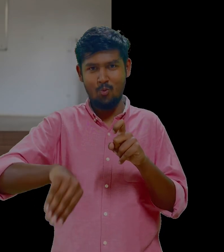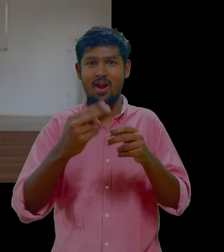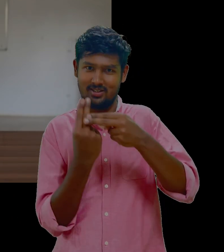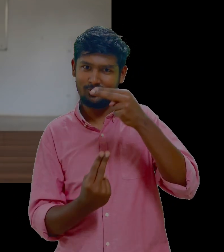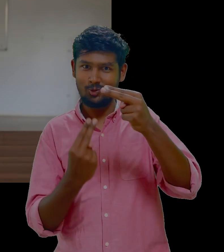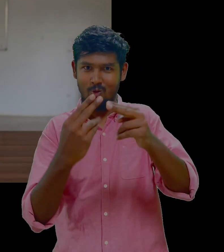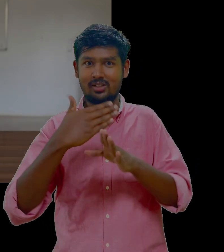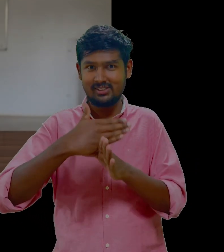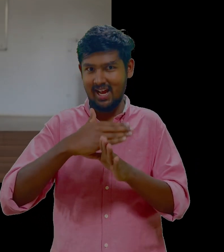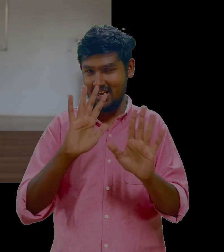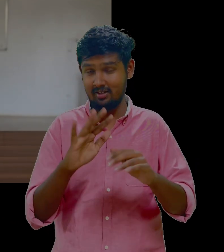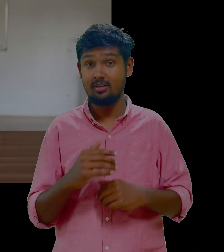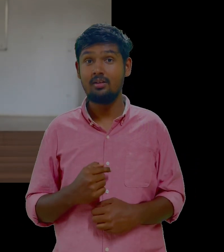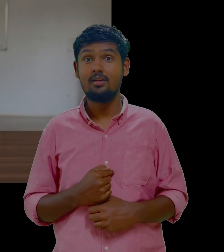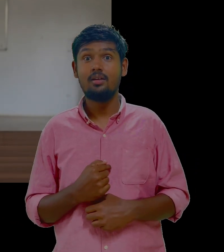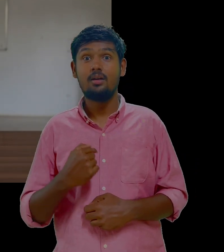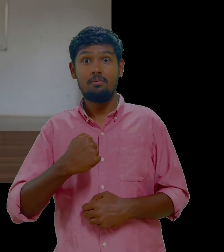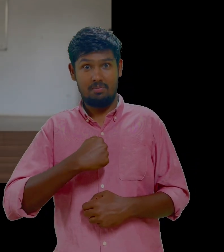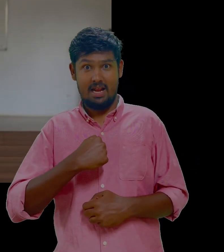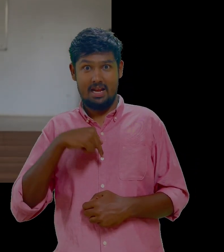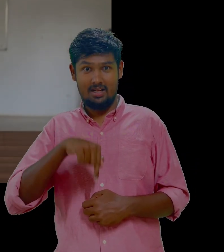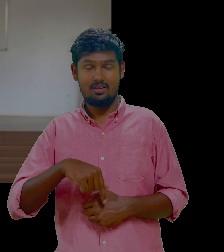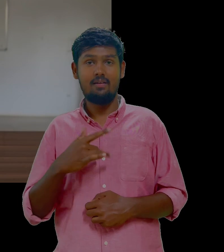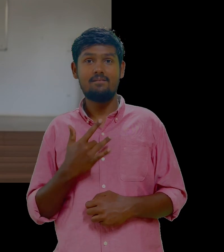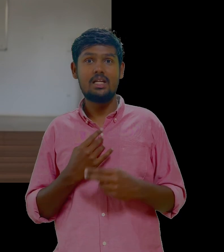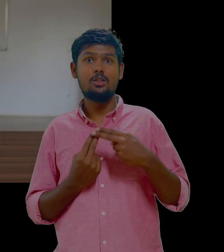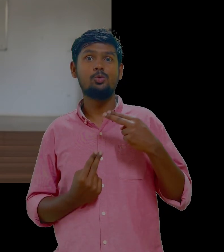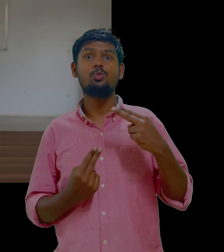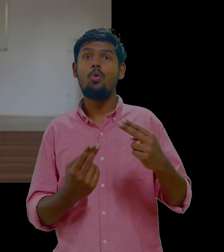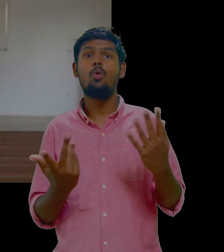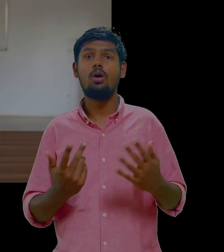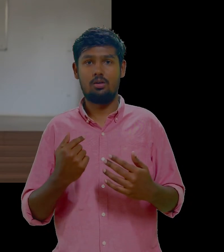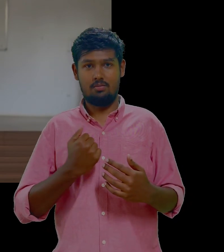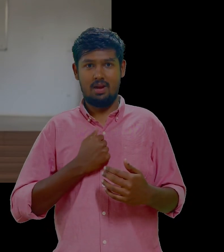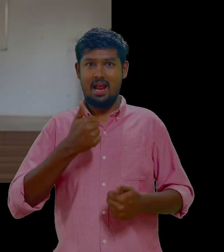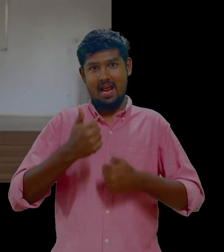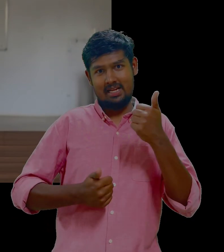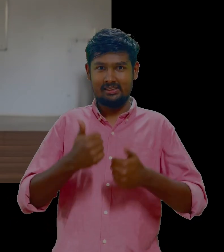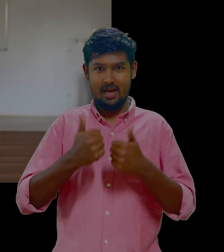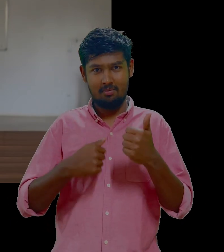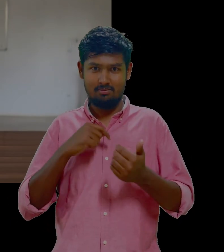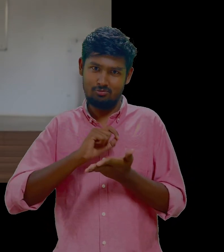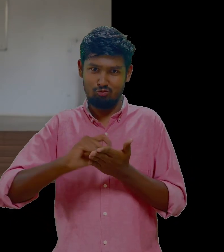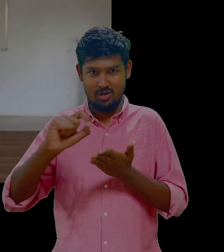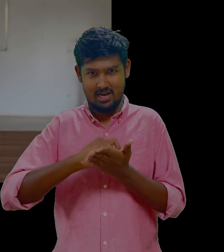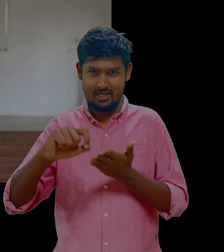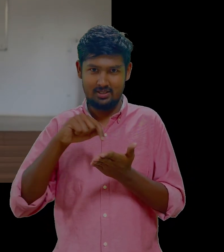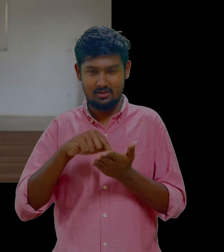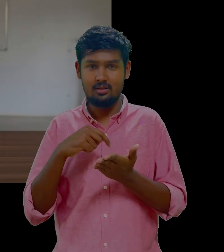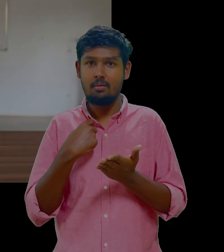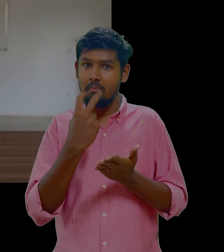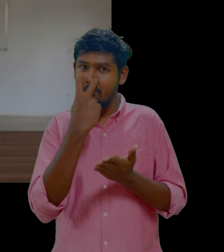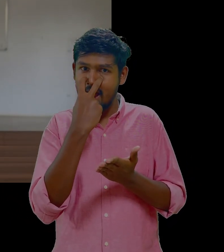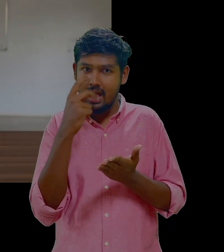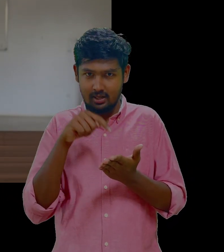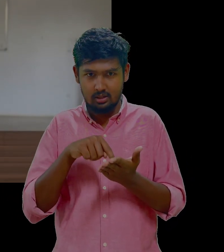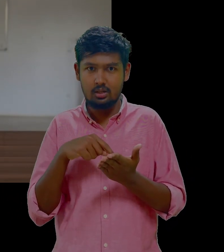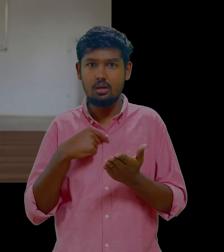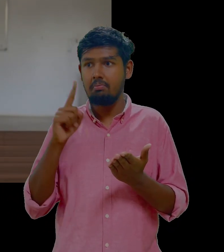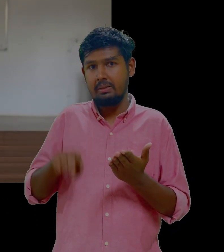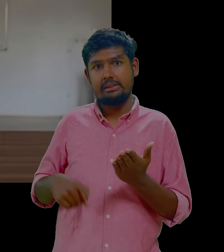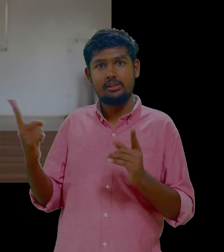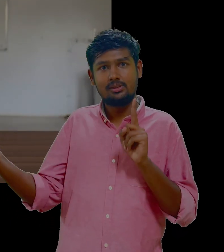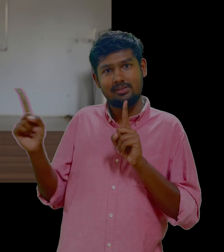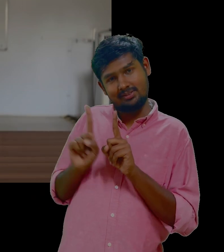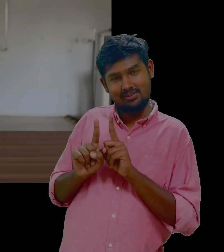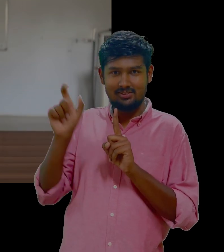and even now a lot of visually impaired actually depend to write exams on scribes. The scribe is the one who writes exams. They read out the